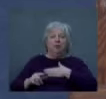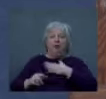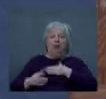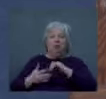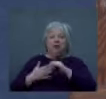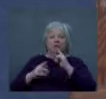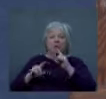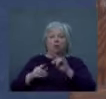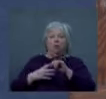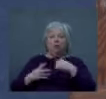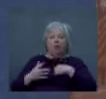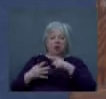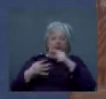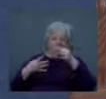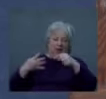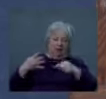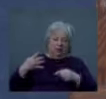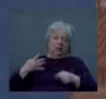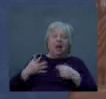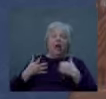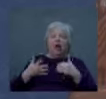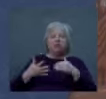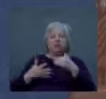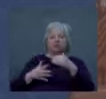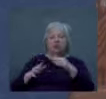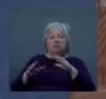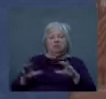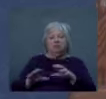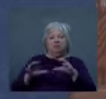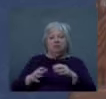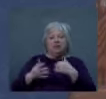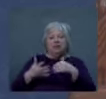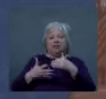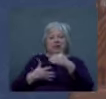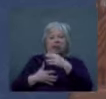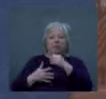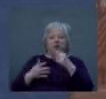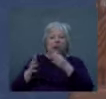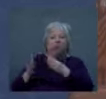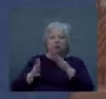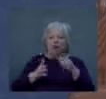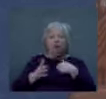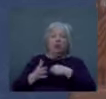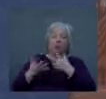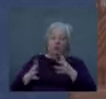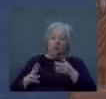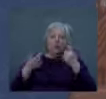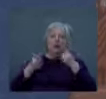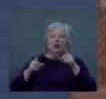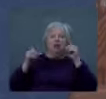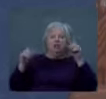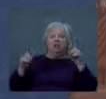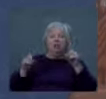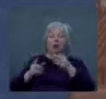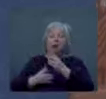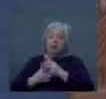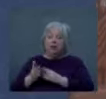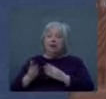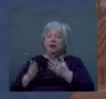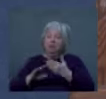we have achieved many of these action steps and strategies, some of which have required action by the city